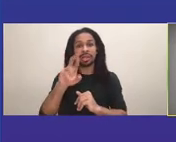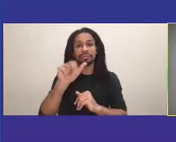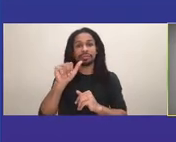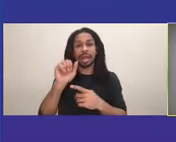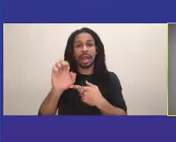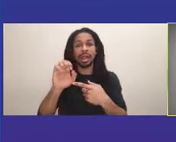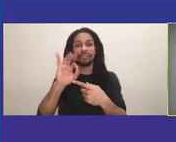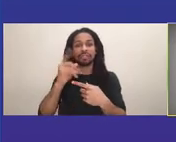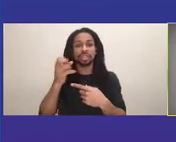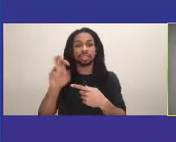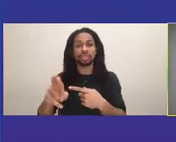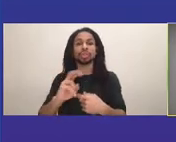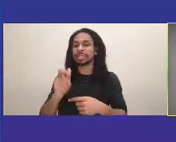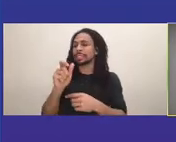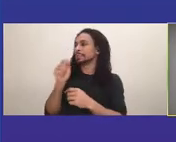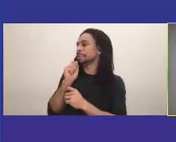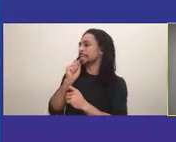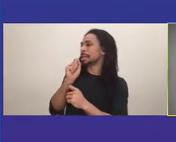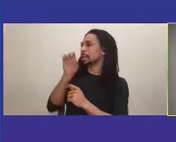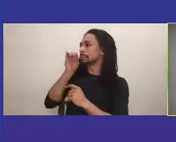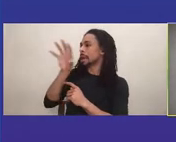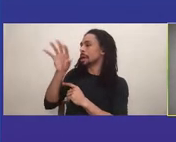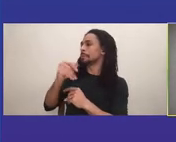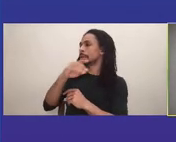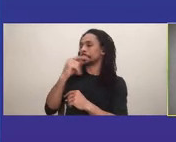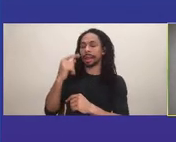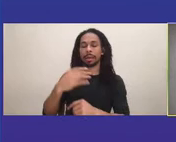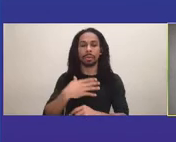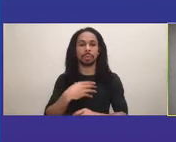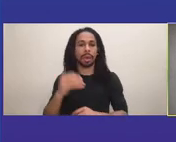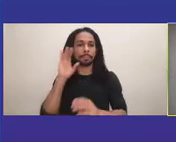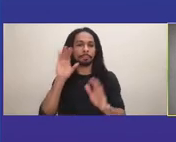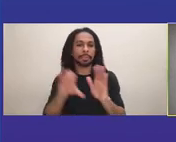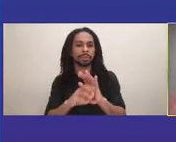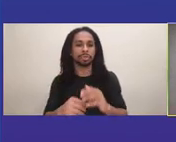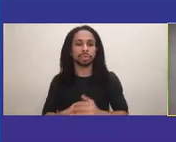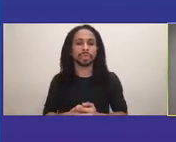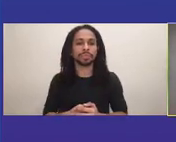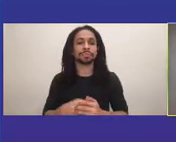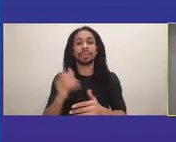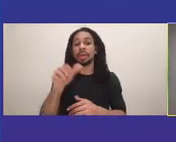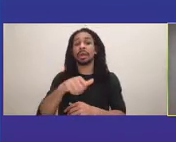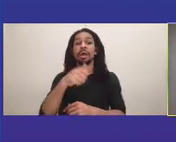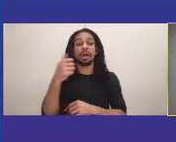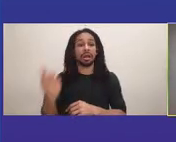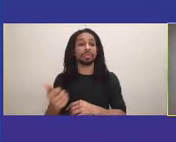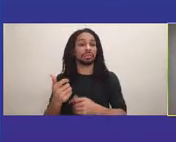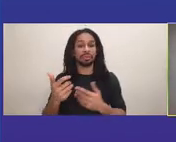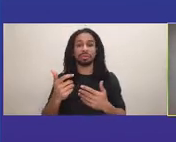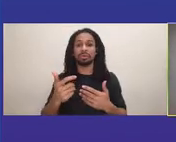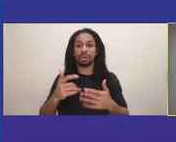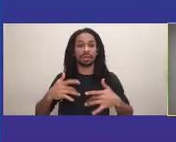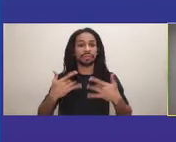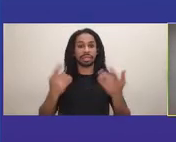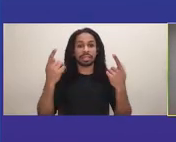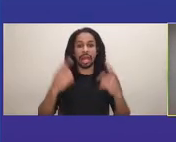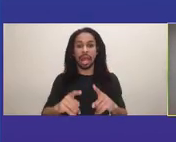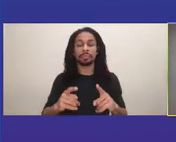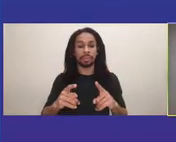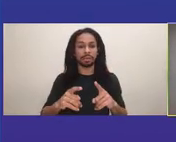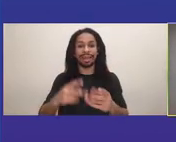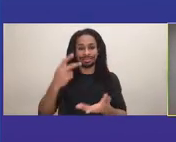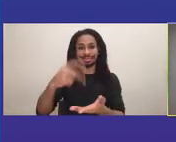bullhorn in black and white. Other bright spots emerged as the pandemic endured. Right now on your screen, you can see